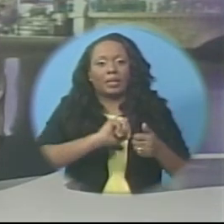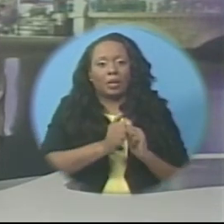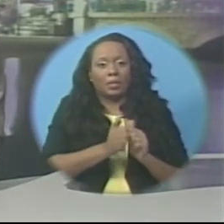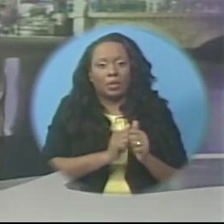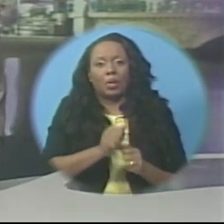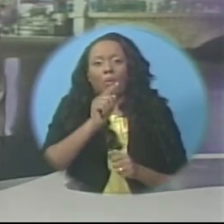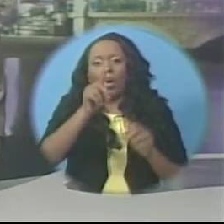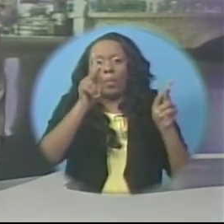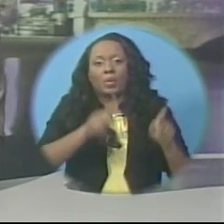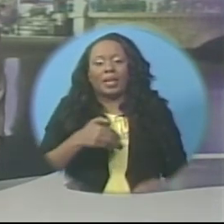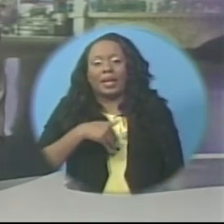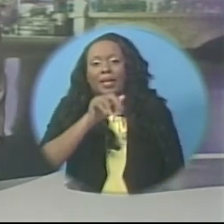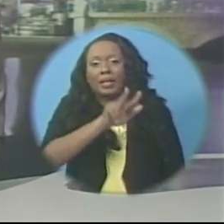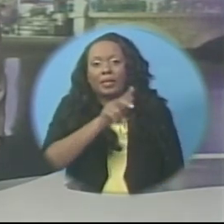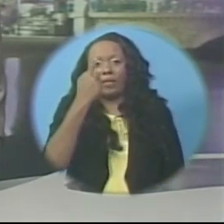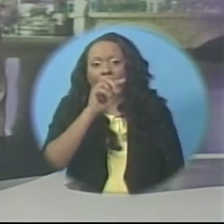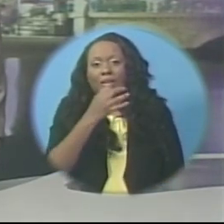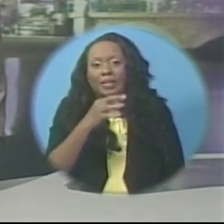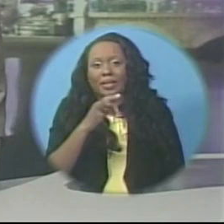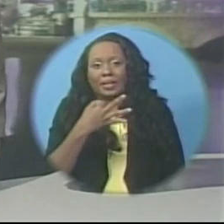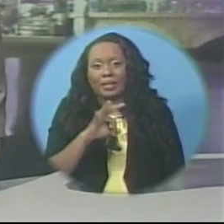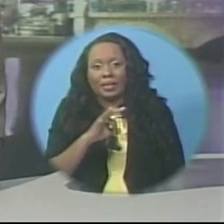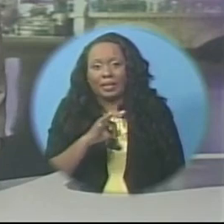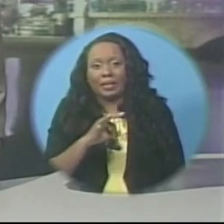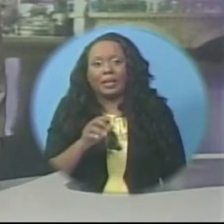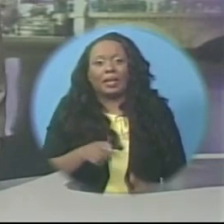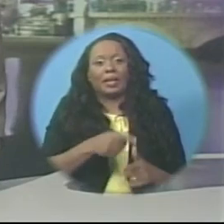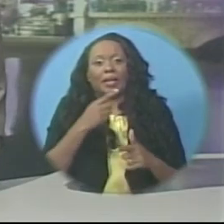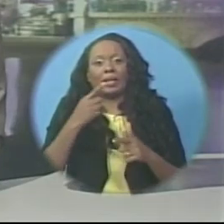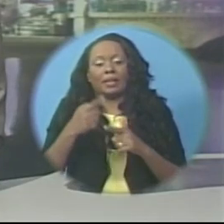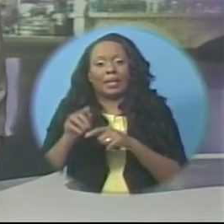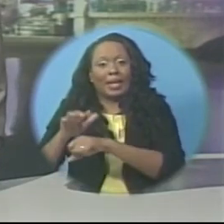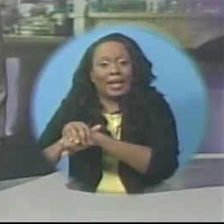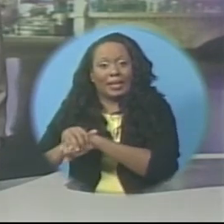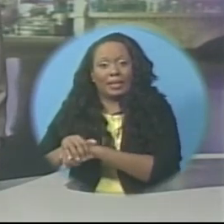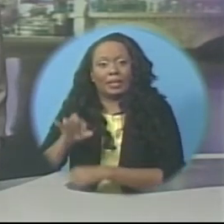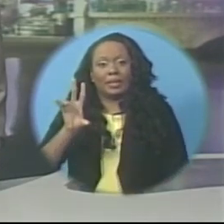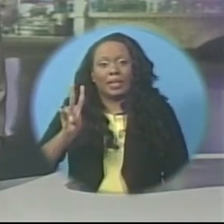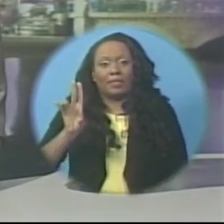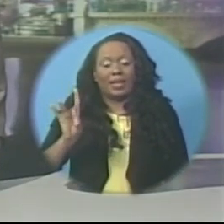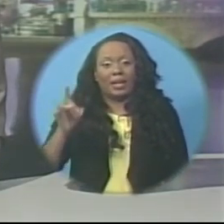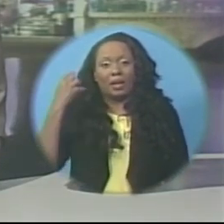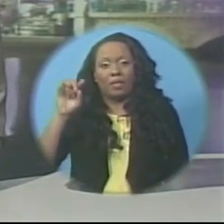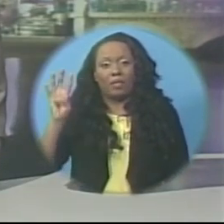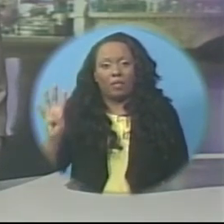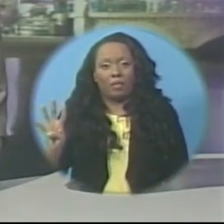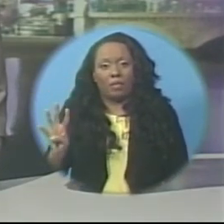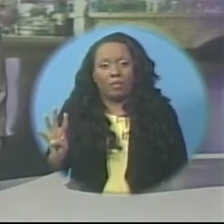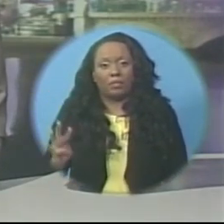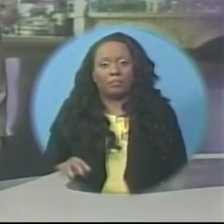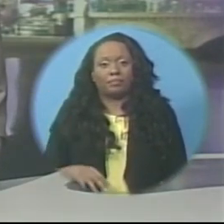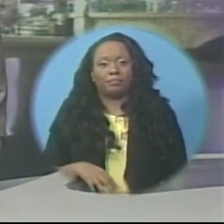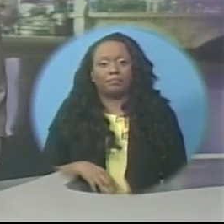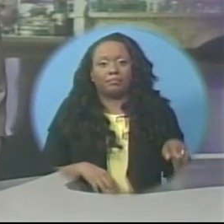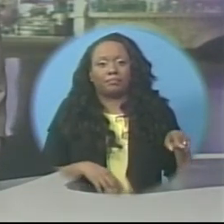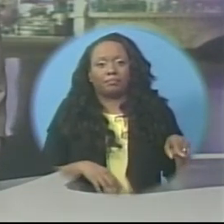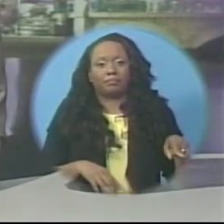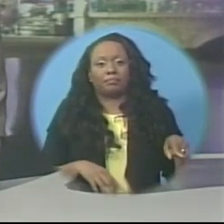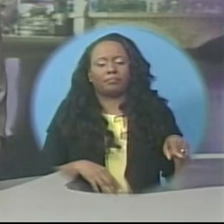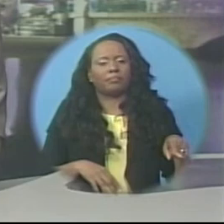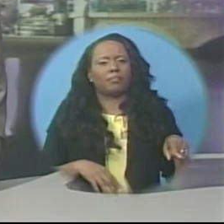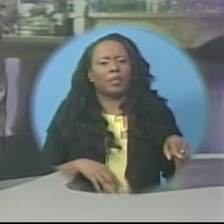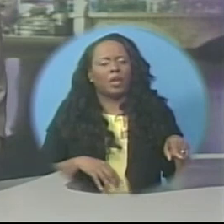19 as England slipped to 78 for 4 at the close of day 3. Still 56 runs behind. Well, India's lower order had